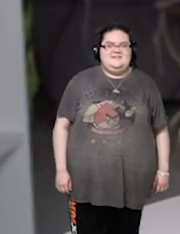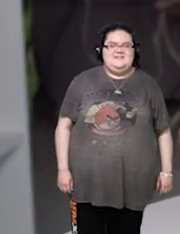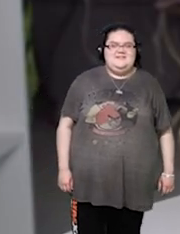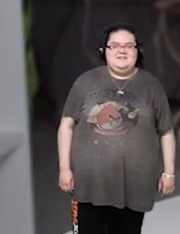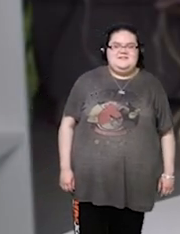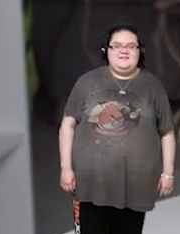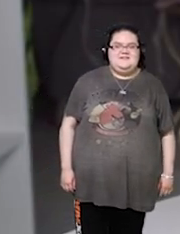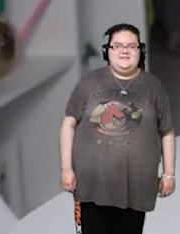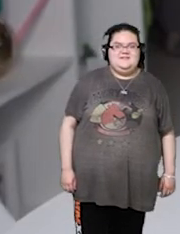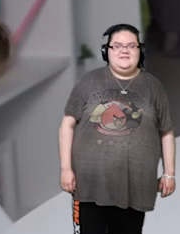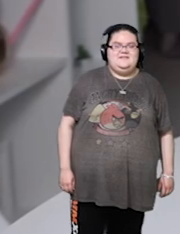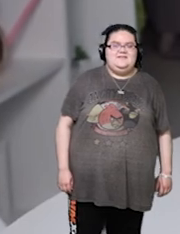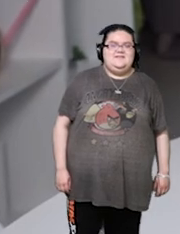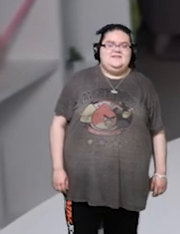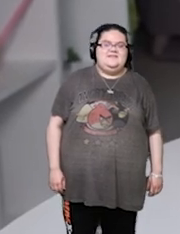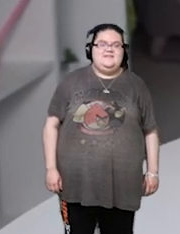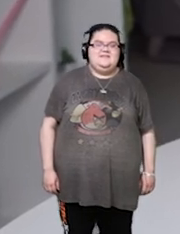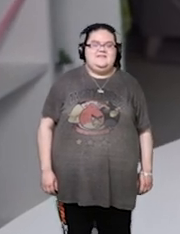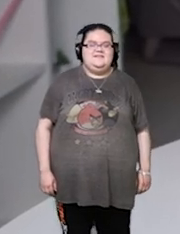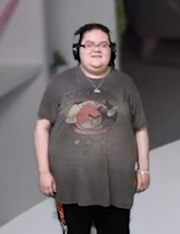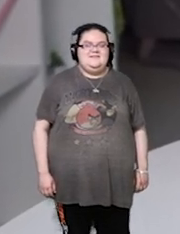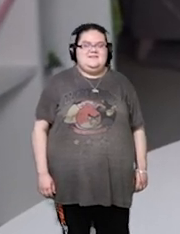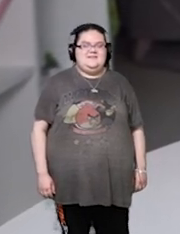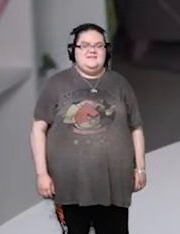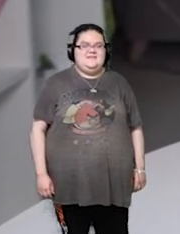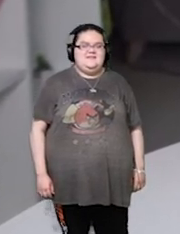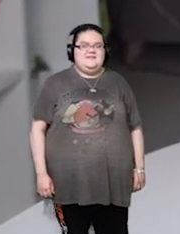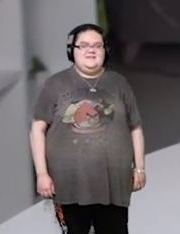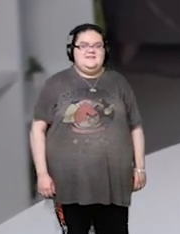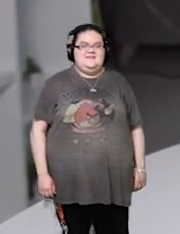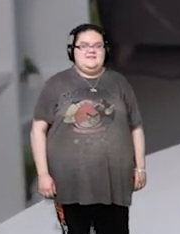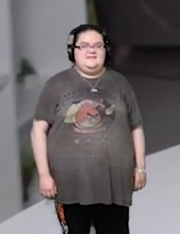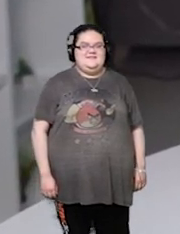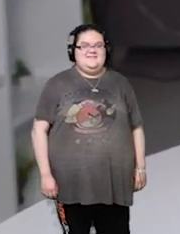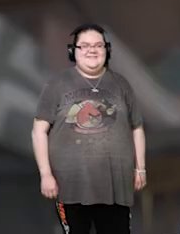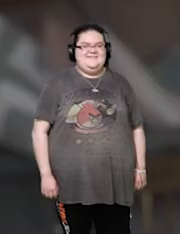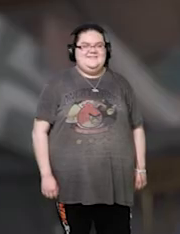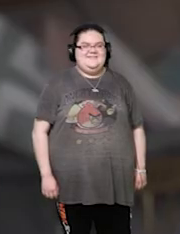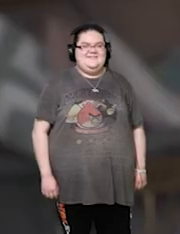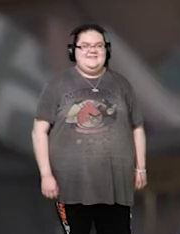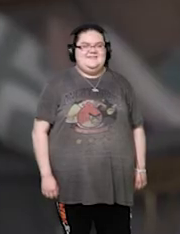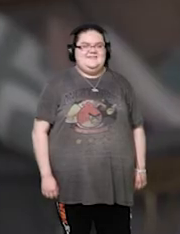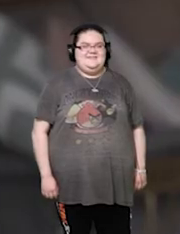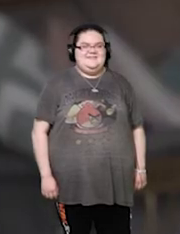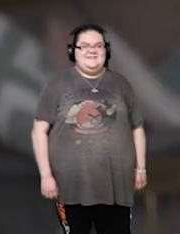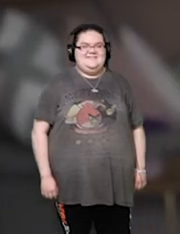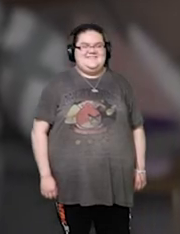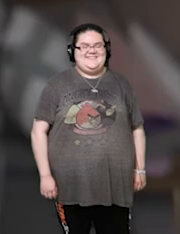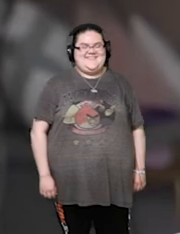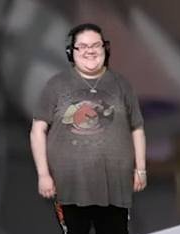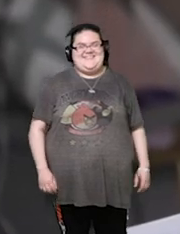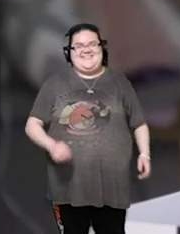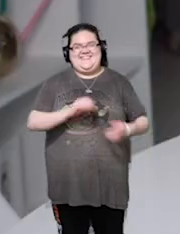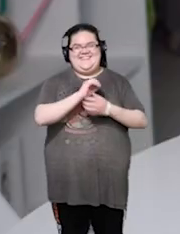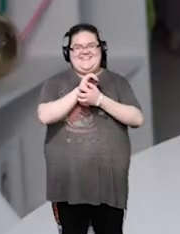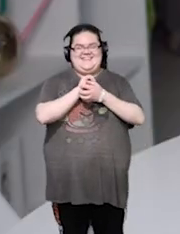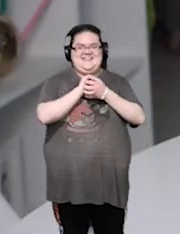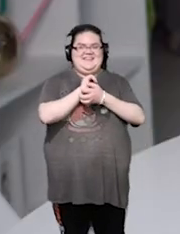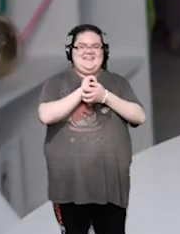These are in Kirsty's size. You little scallywags, you got yourself some Balenciaga socks. You can fool me on my channel. Do you know who I